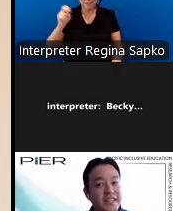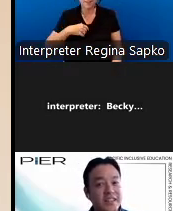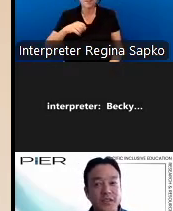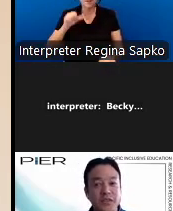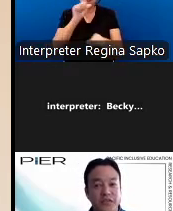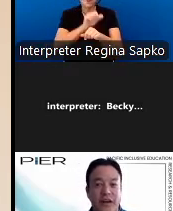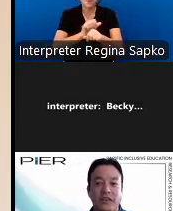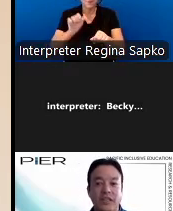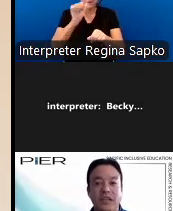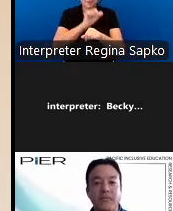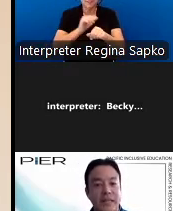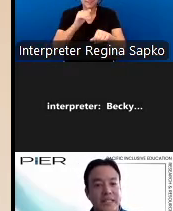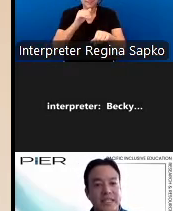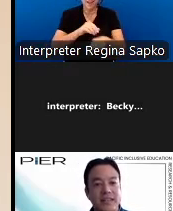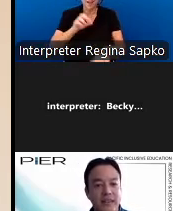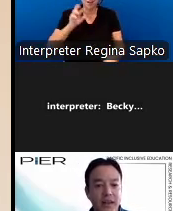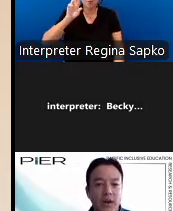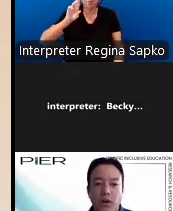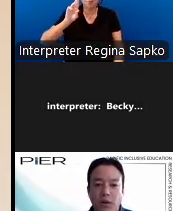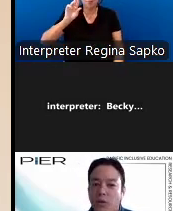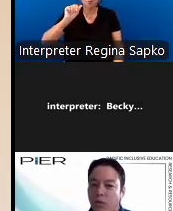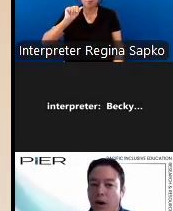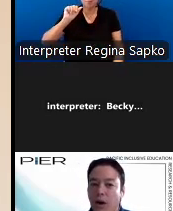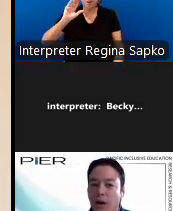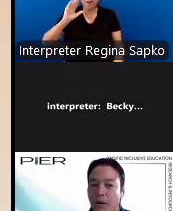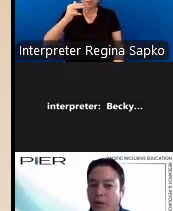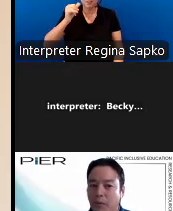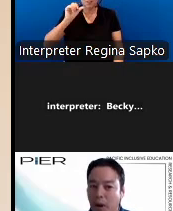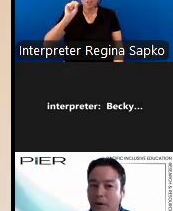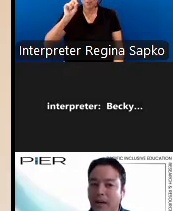Ratchasuda Institute, Faculty of Medicine,